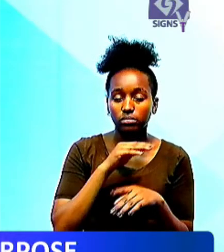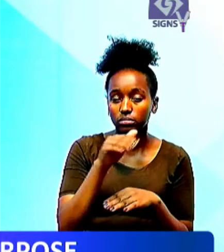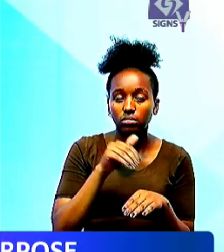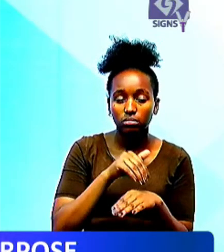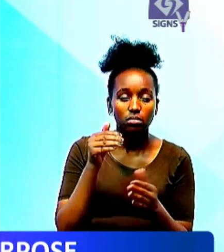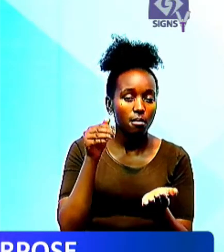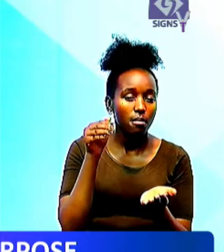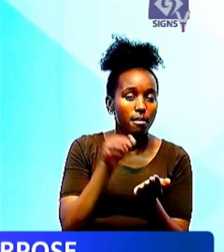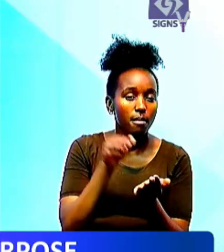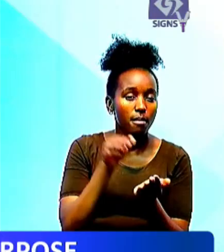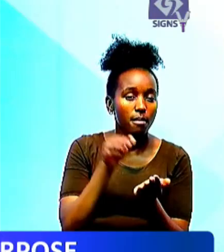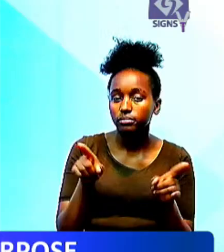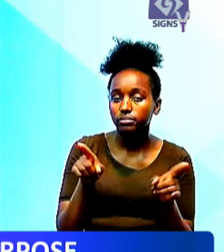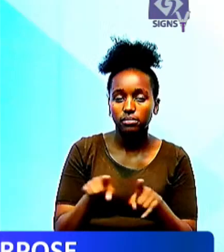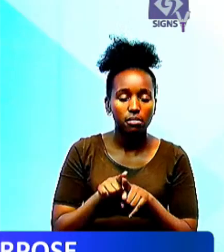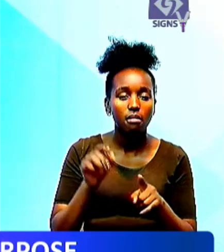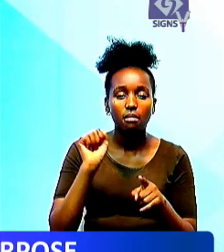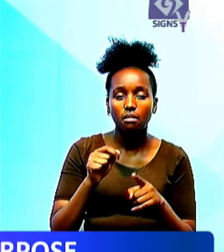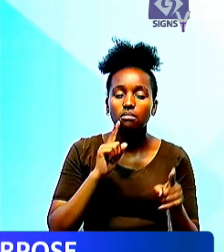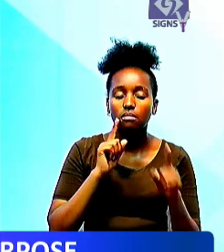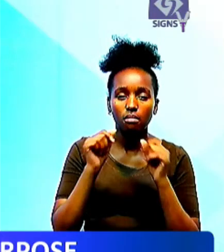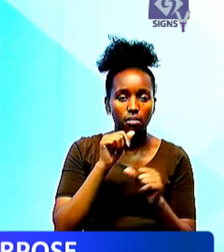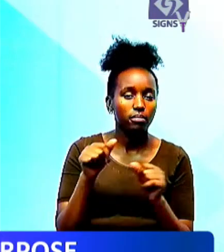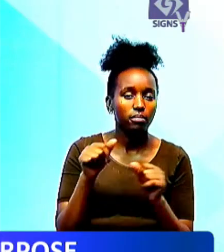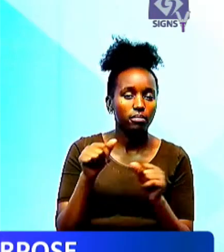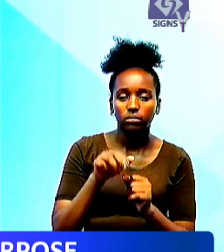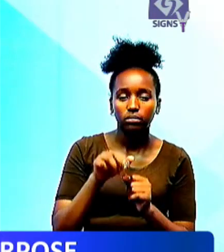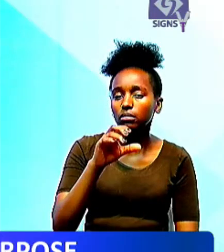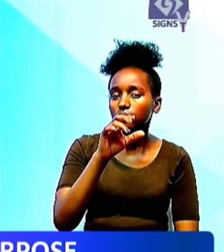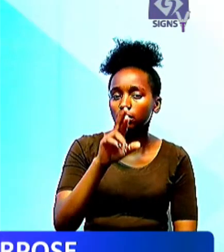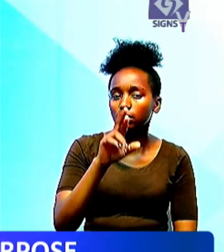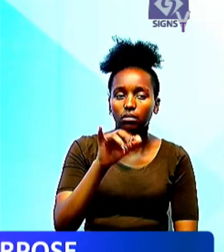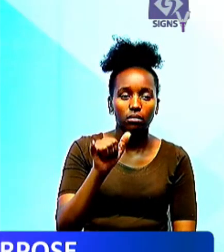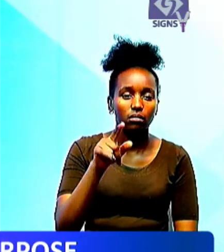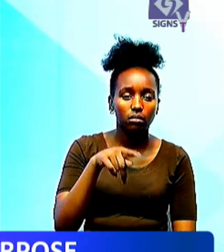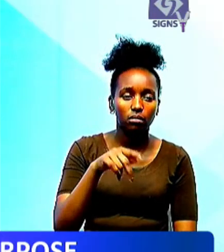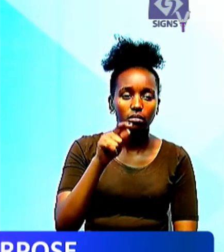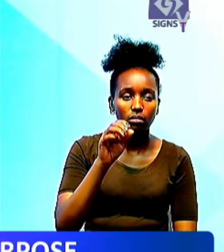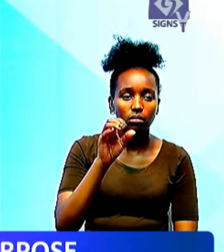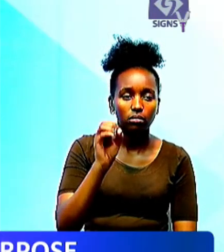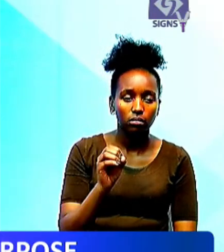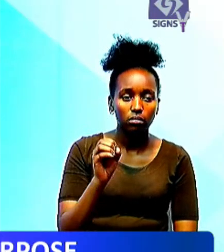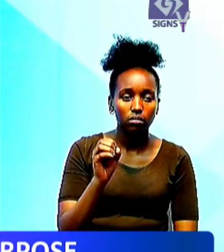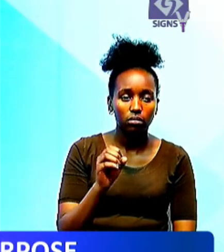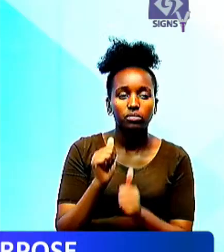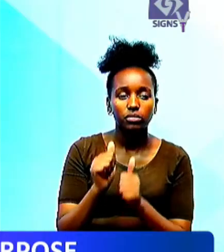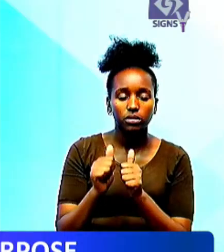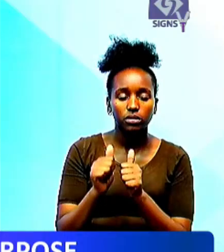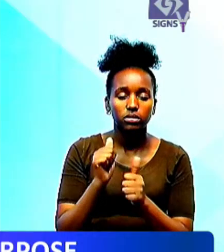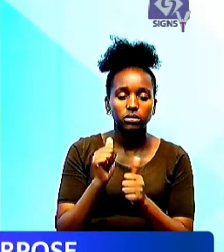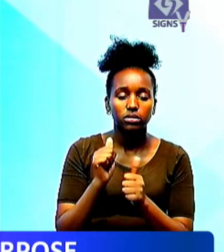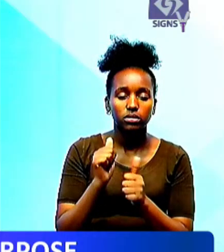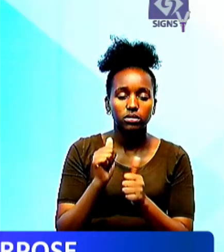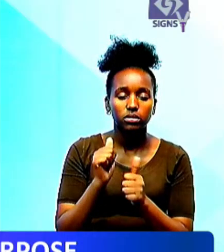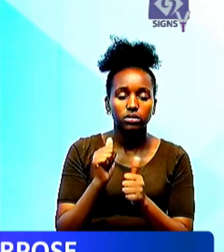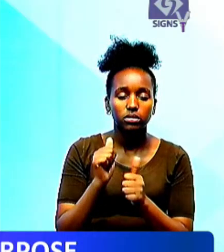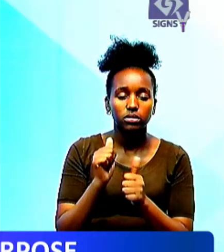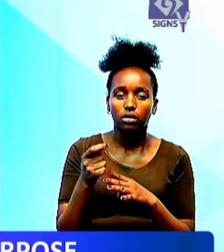The other thing people will talk about is the cryptocurrency. Of course, the way they put it, you're kind of trading from one